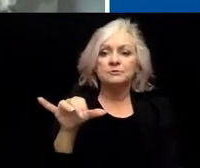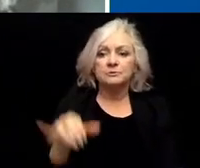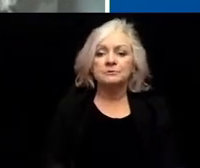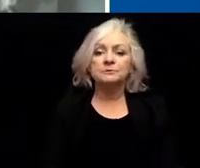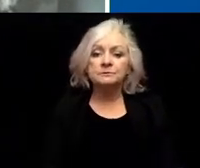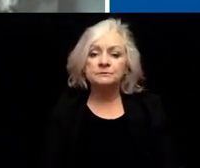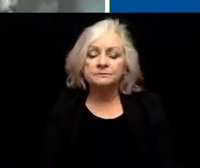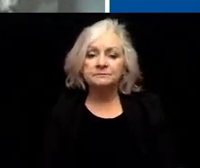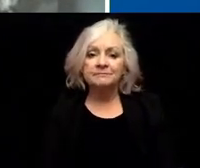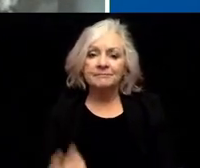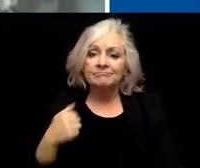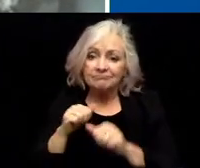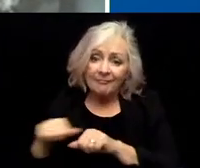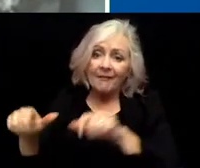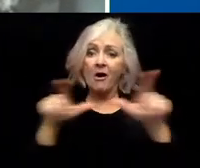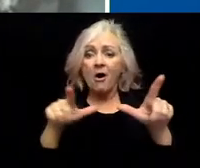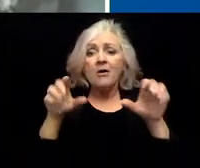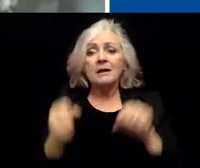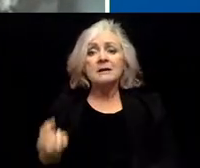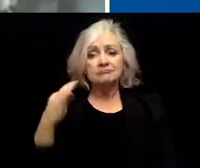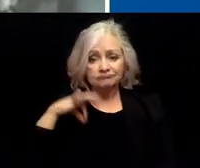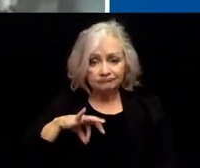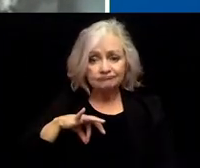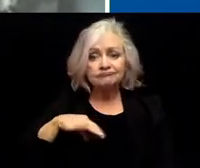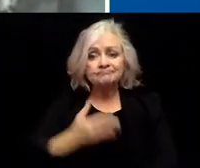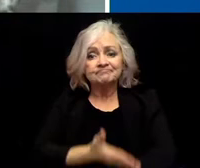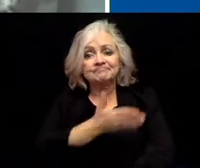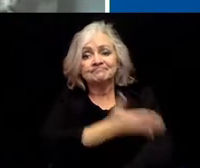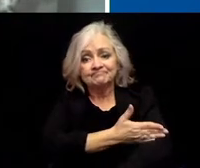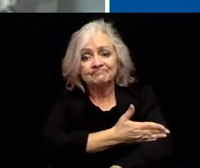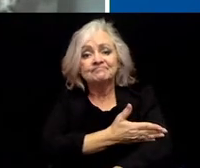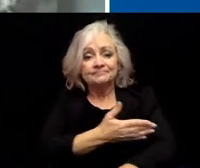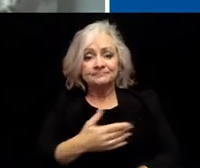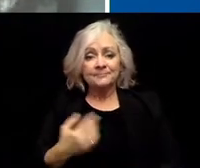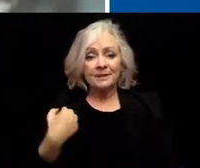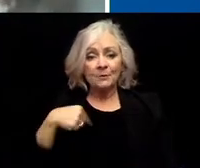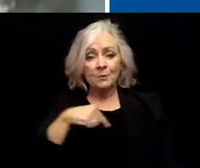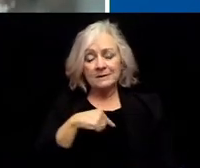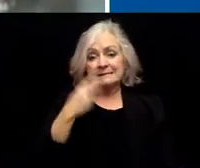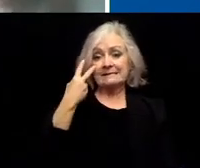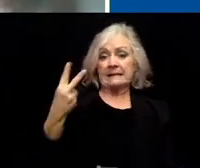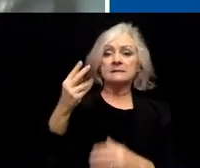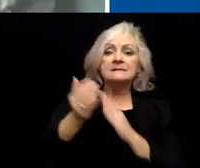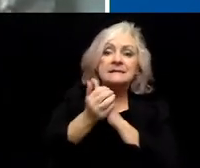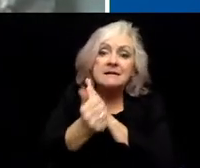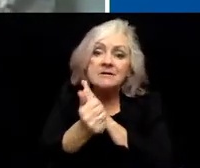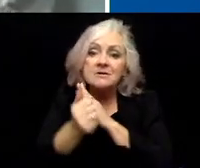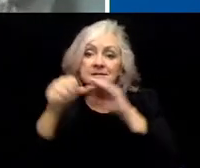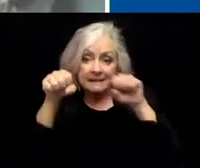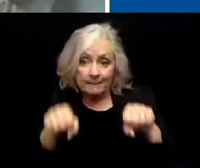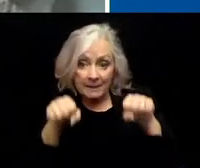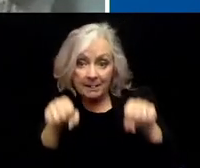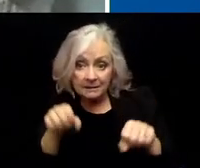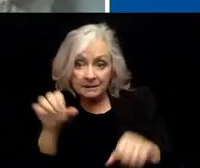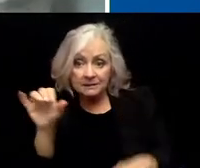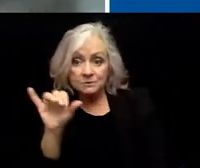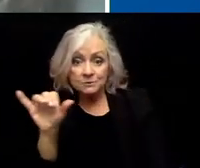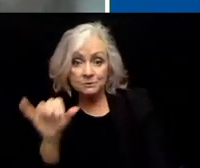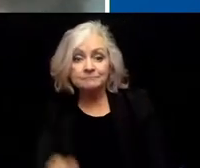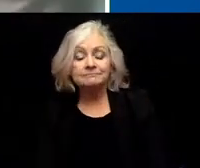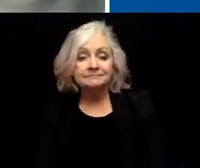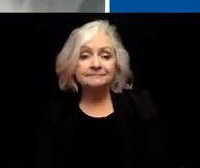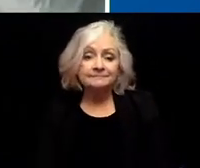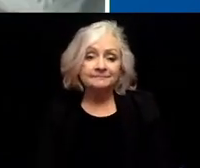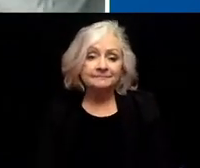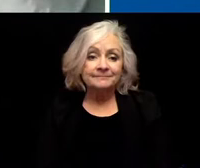And we'll all benefit because the experience is better, but also because we benefit from the skills and abilities and potential that we unlock as well. So this